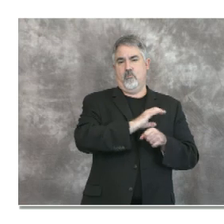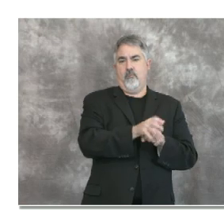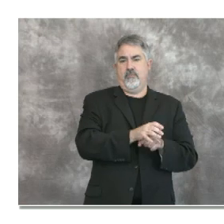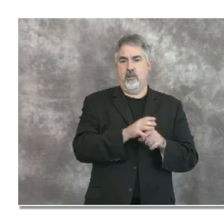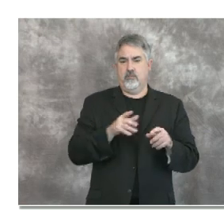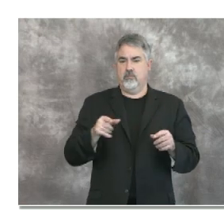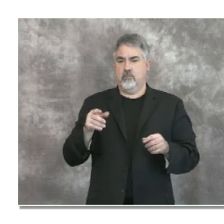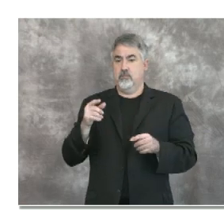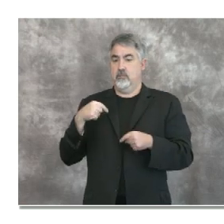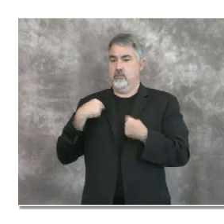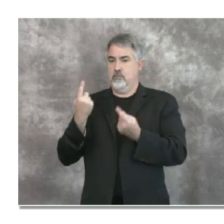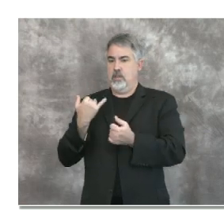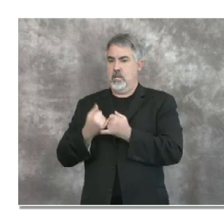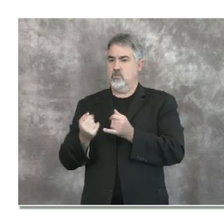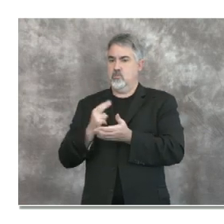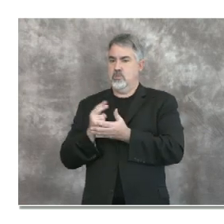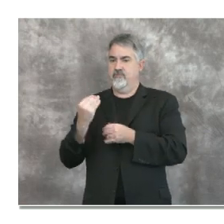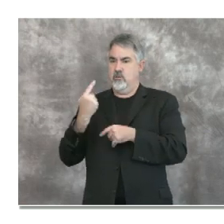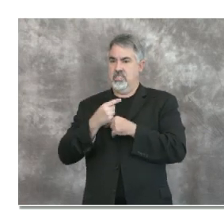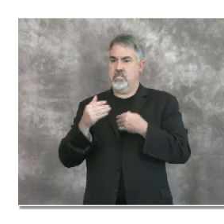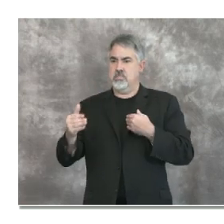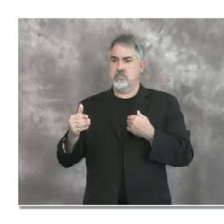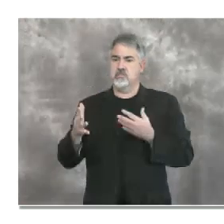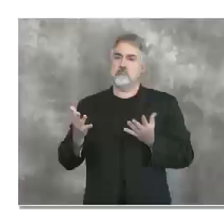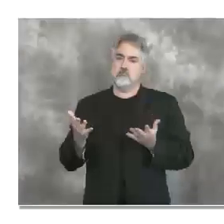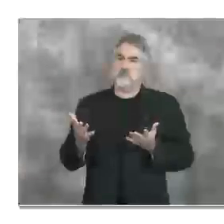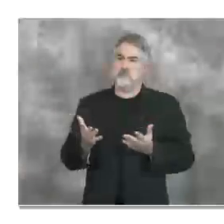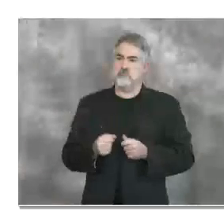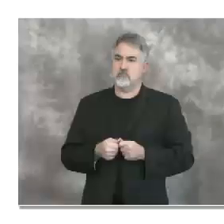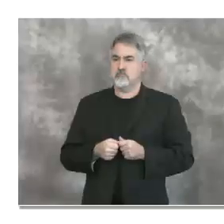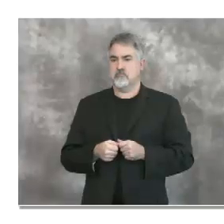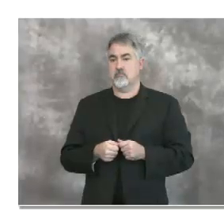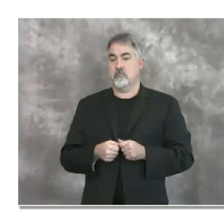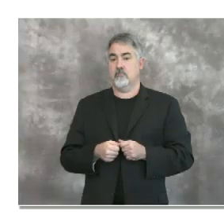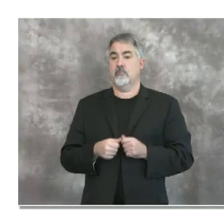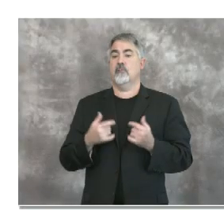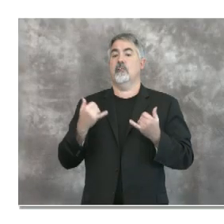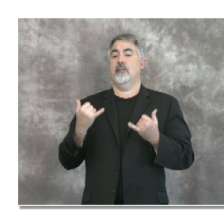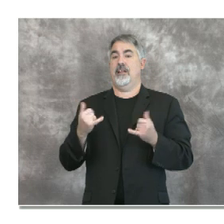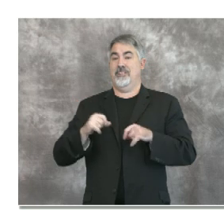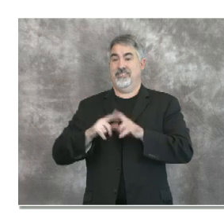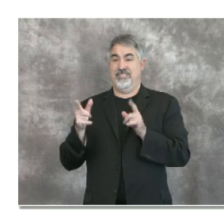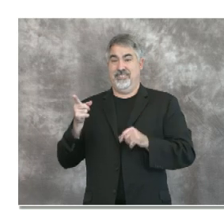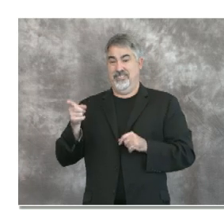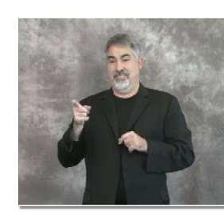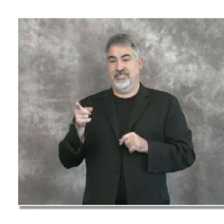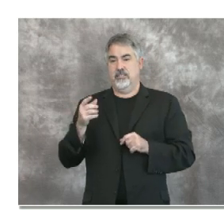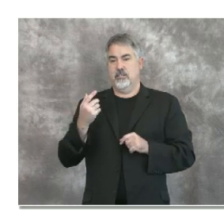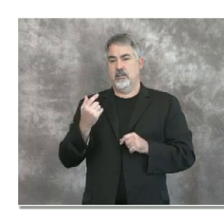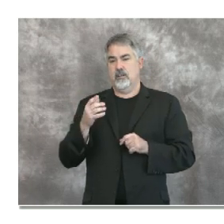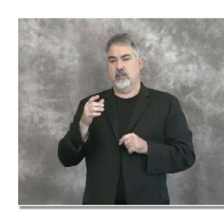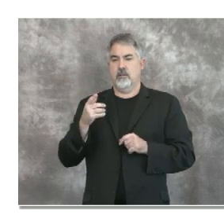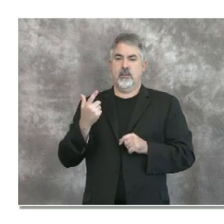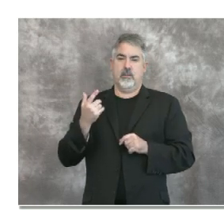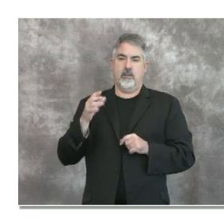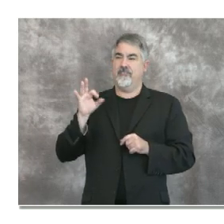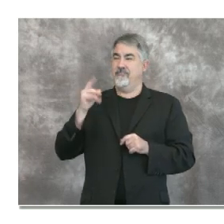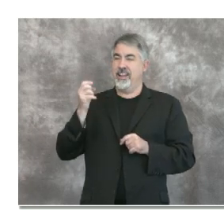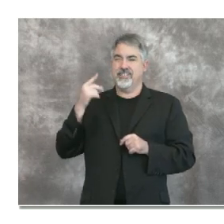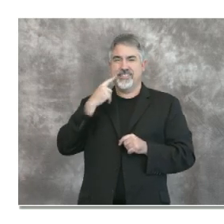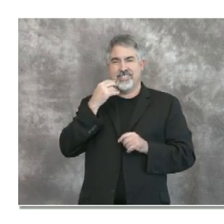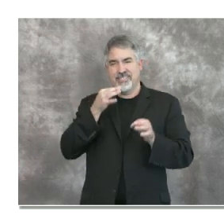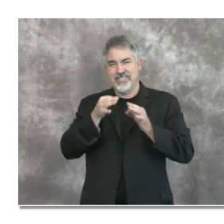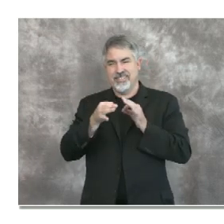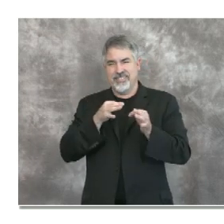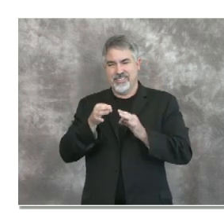days. So the next slide shows the graphic that Supervisor Fletcher shared with you earlier, so I won't go